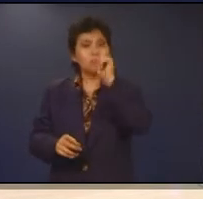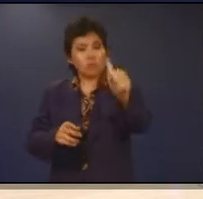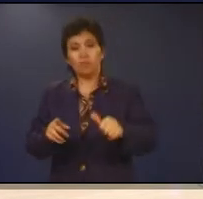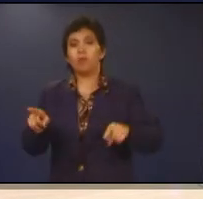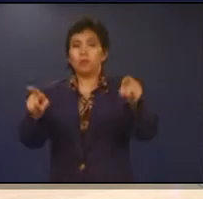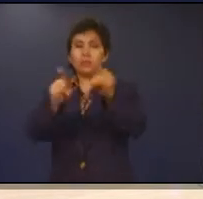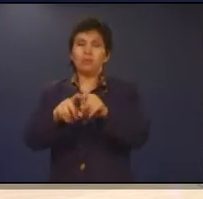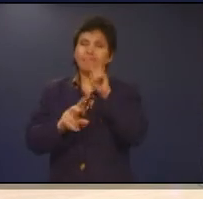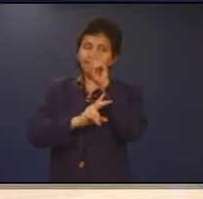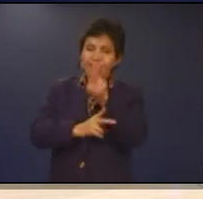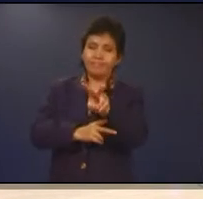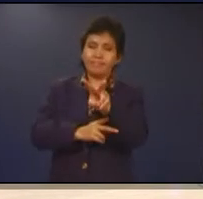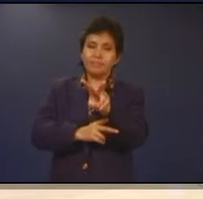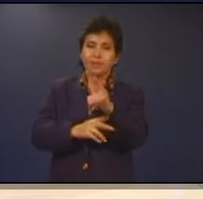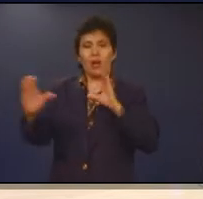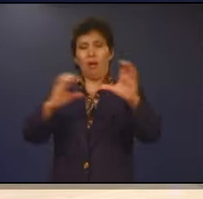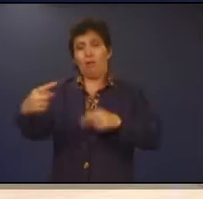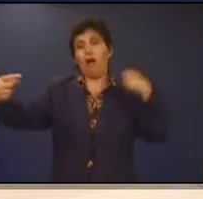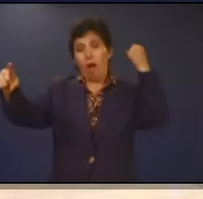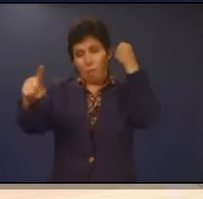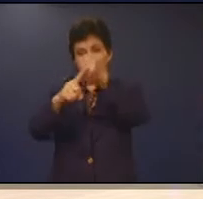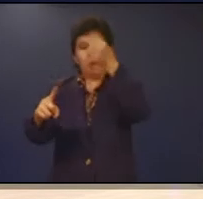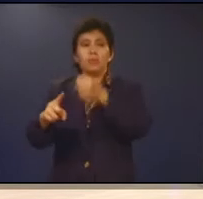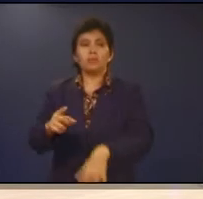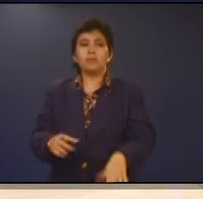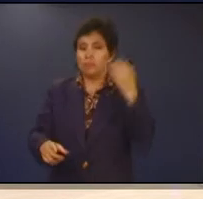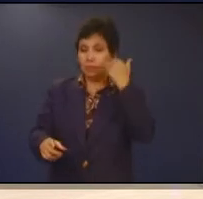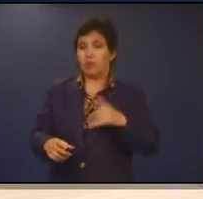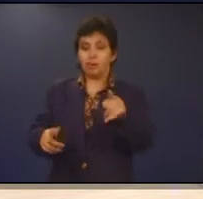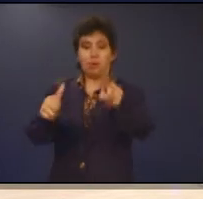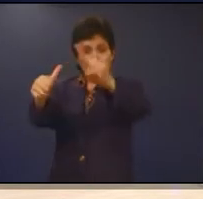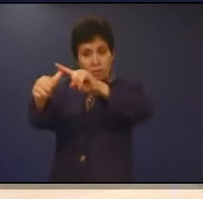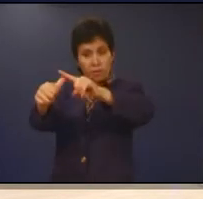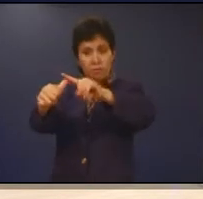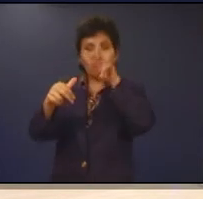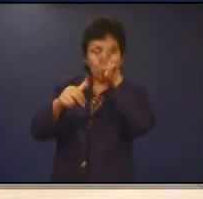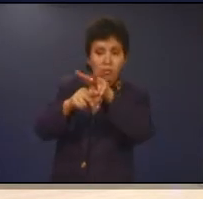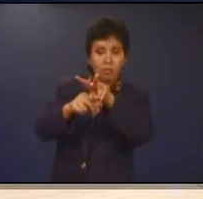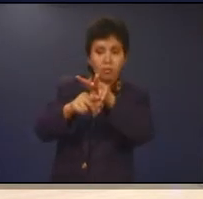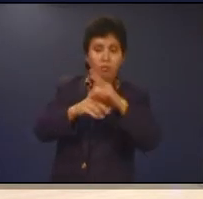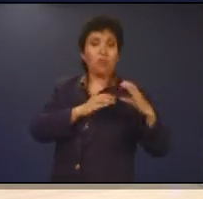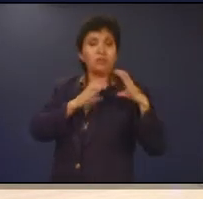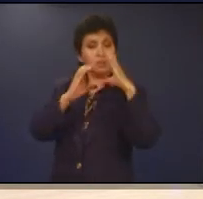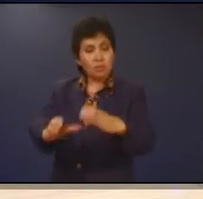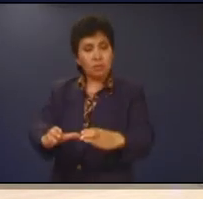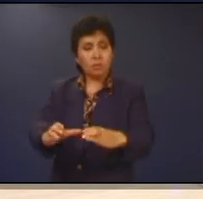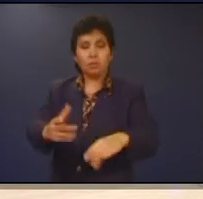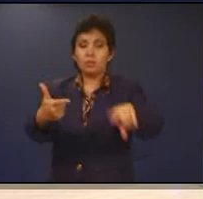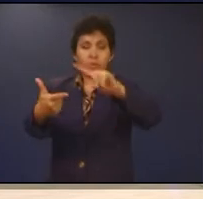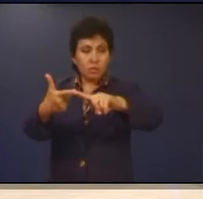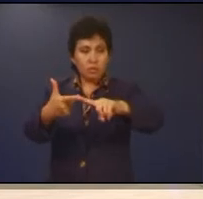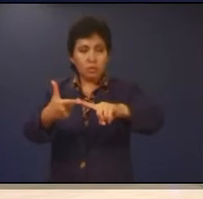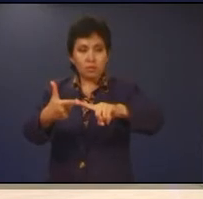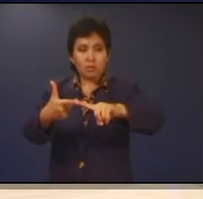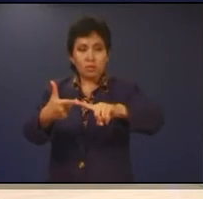It's not like when you see a car accident happen, you would judge, okay, the first one you look on consensus, or